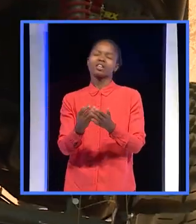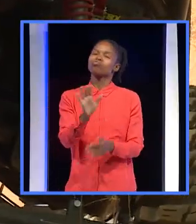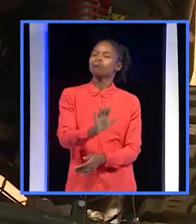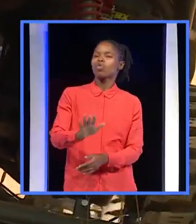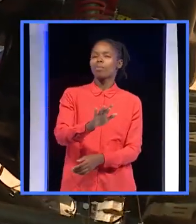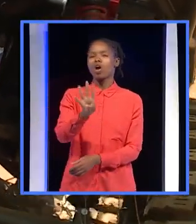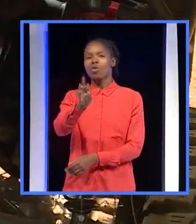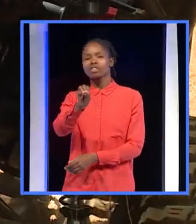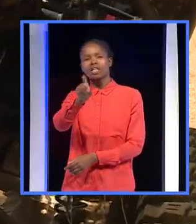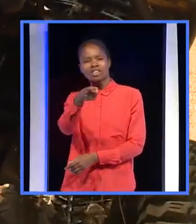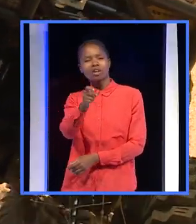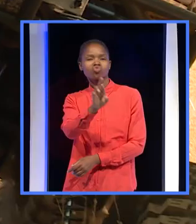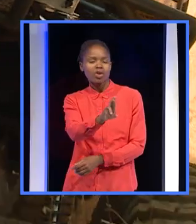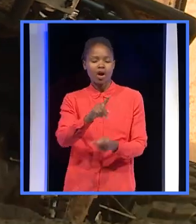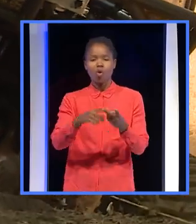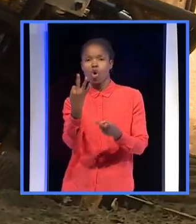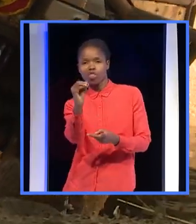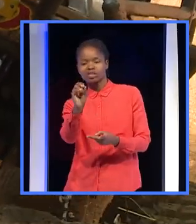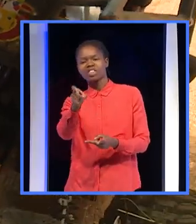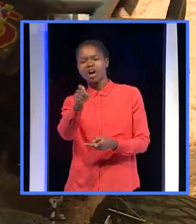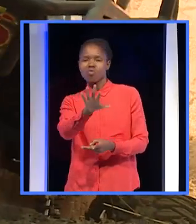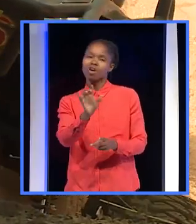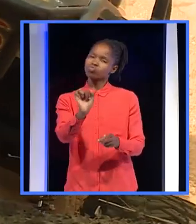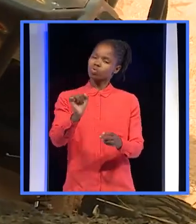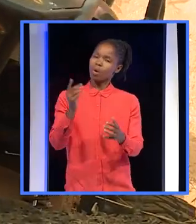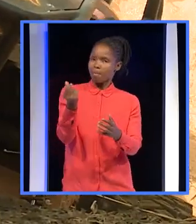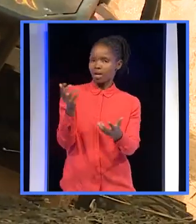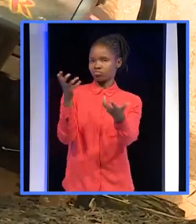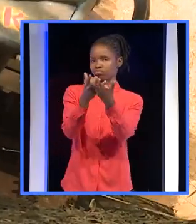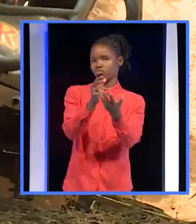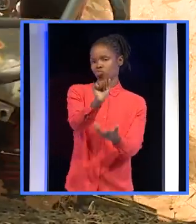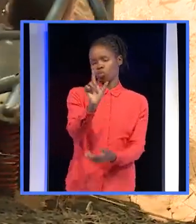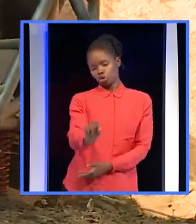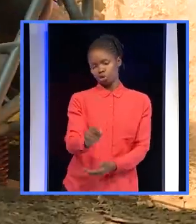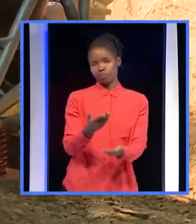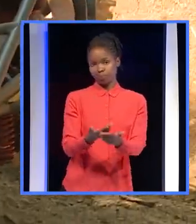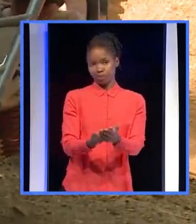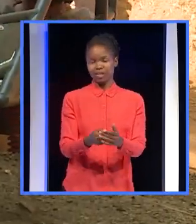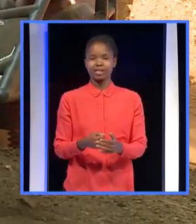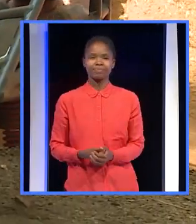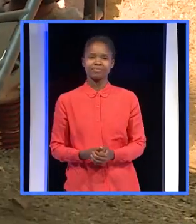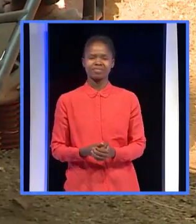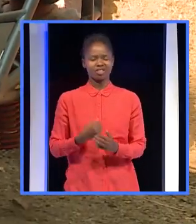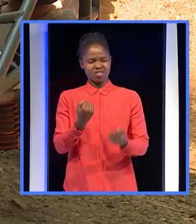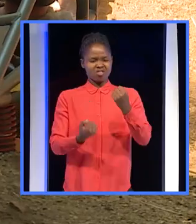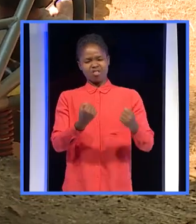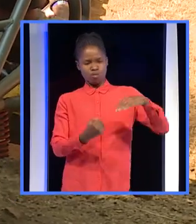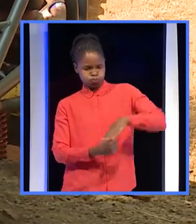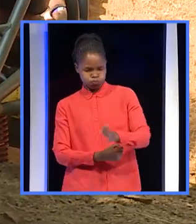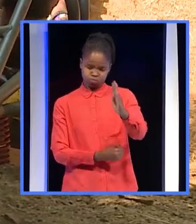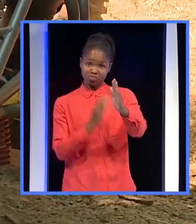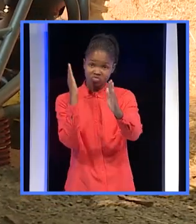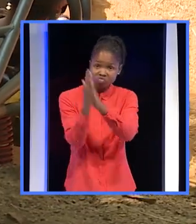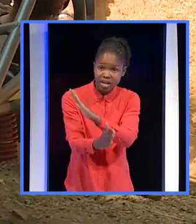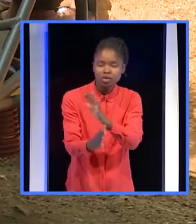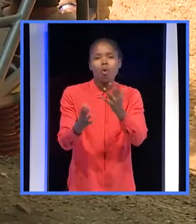or 30,000 rand, whatever you can find that's cheap and reliable enough to do it. Is there any form of training that you must go through before you